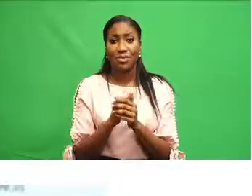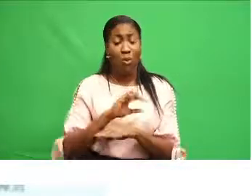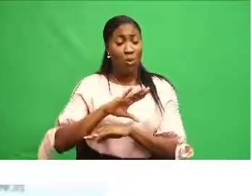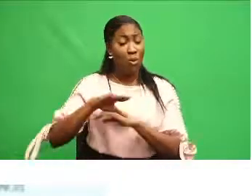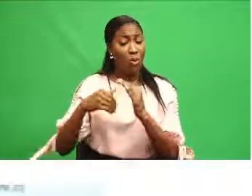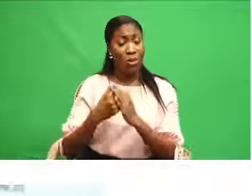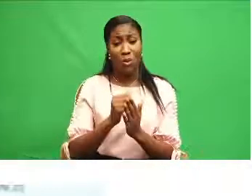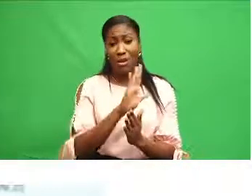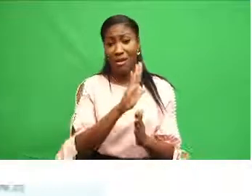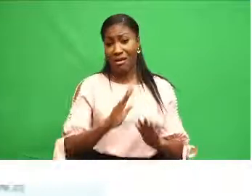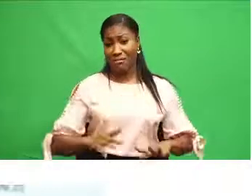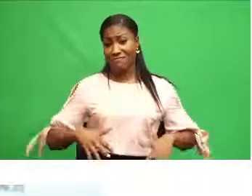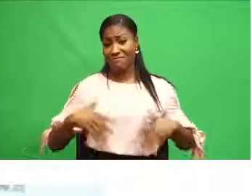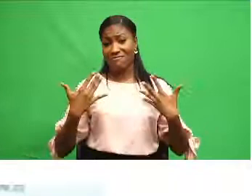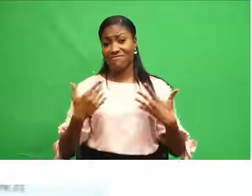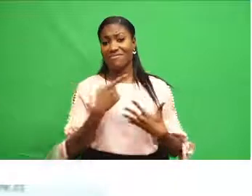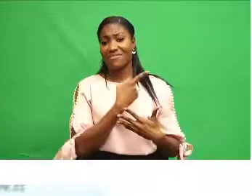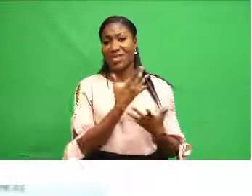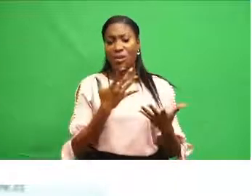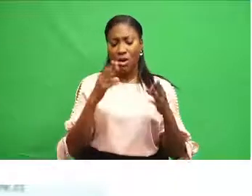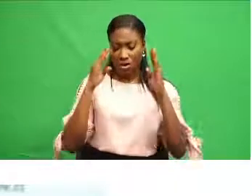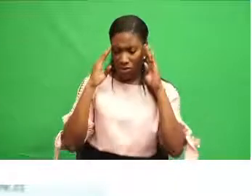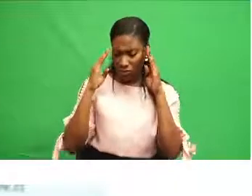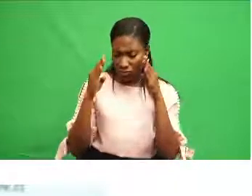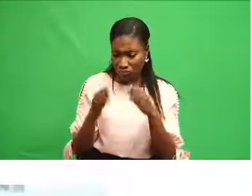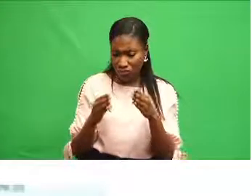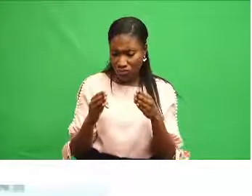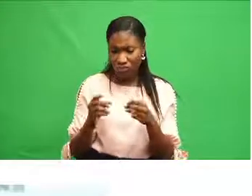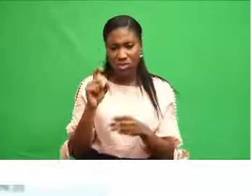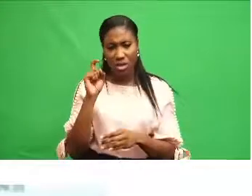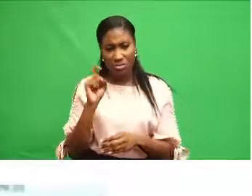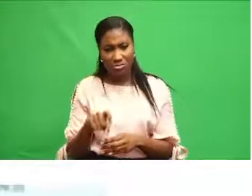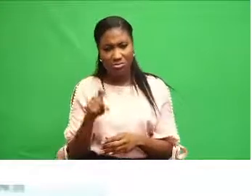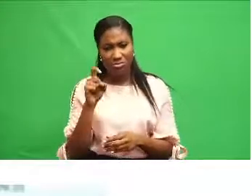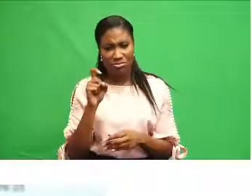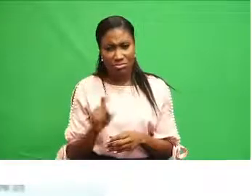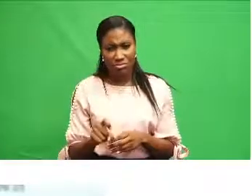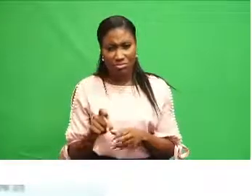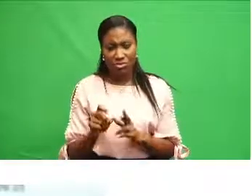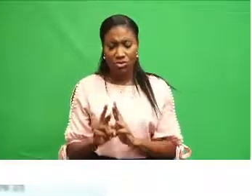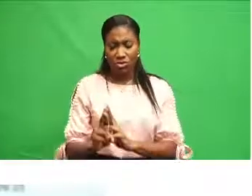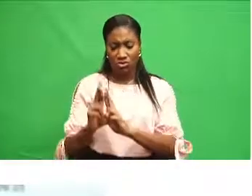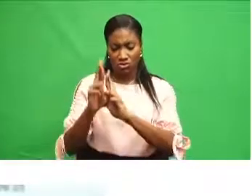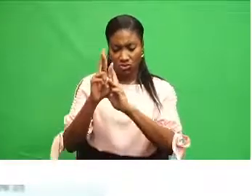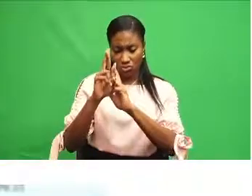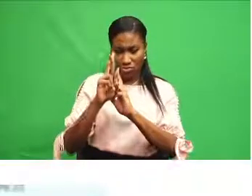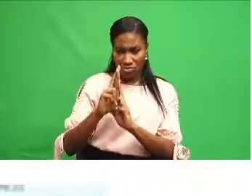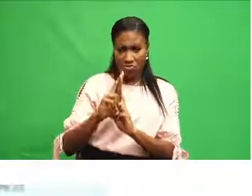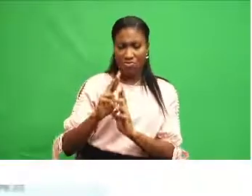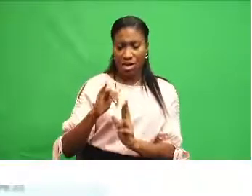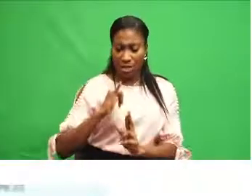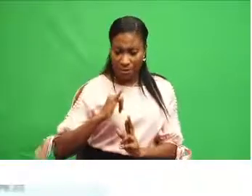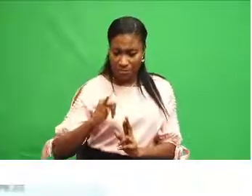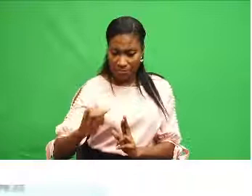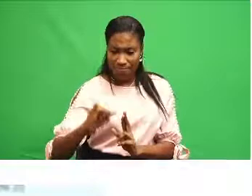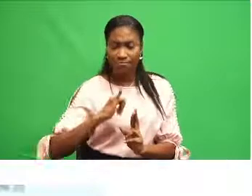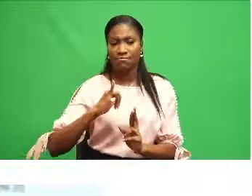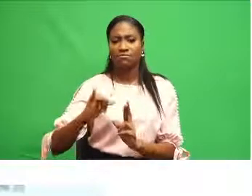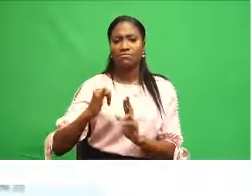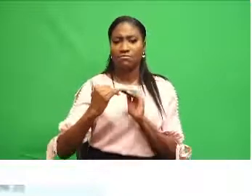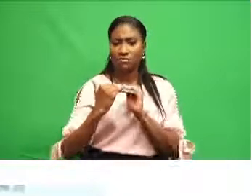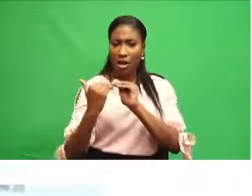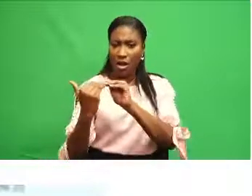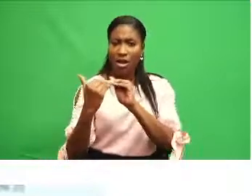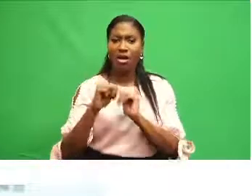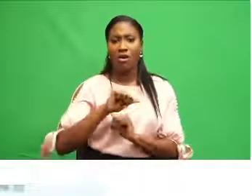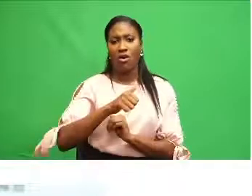he has fashioned his life on the principle of treating with others as one would have others treat with them.